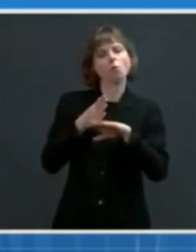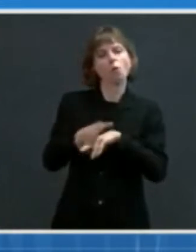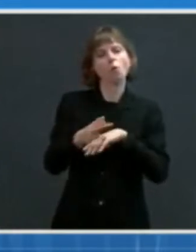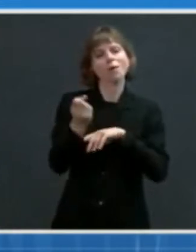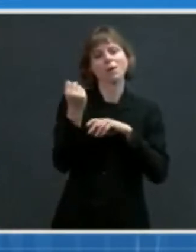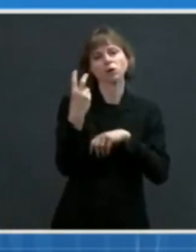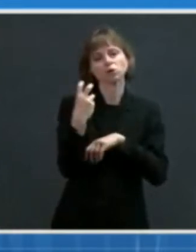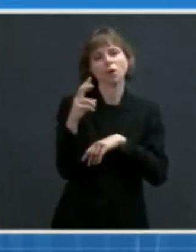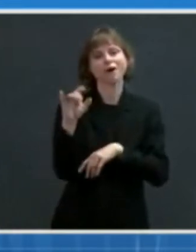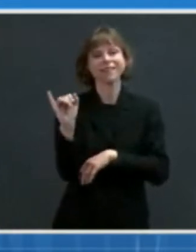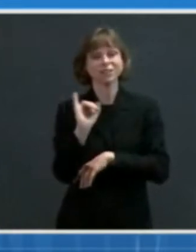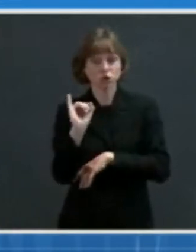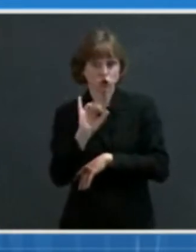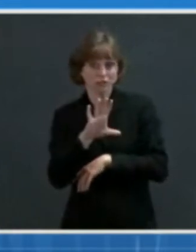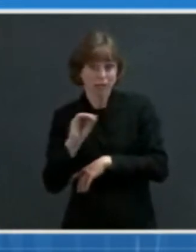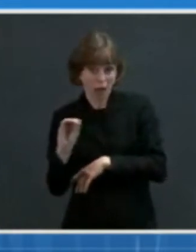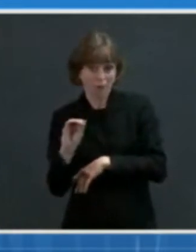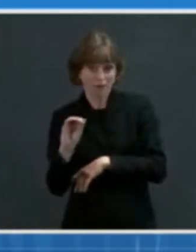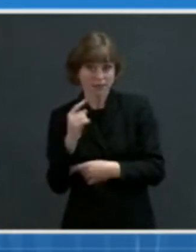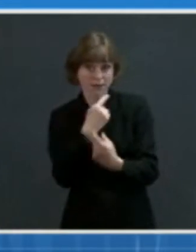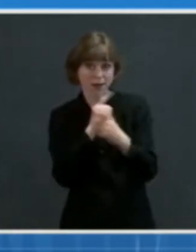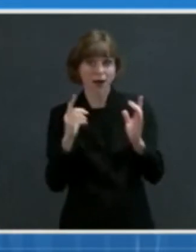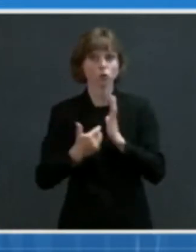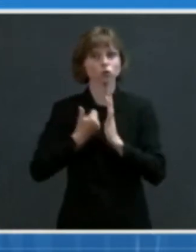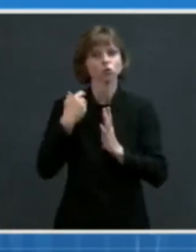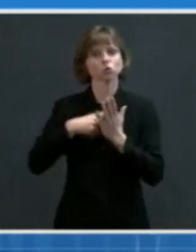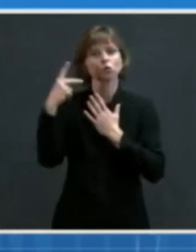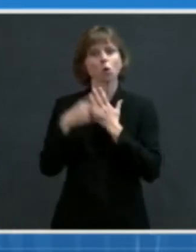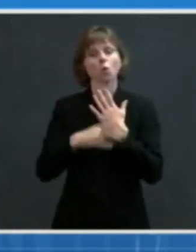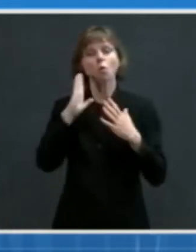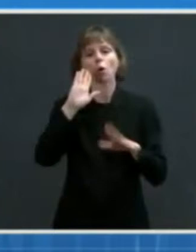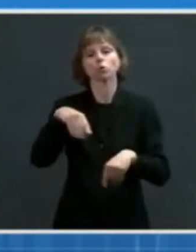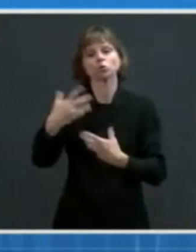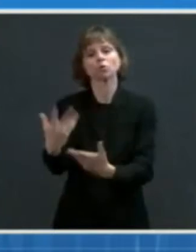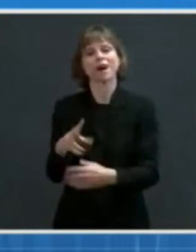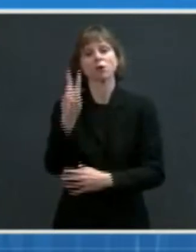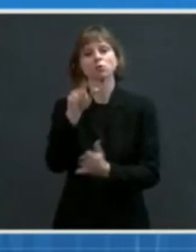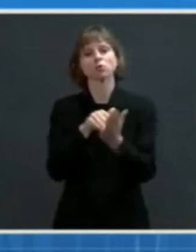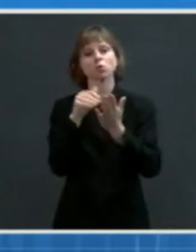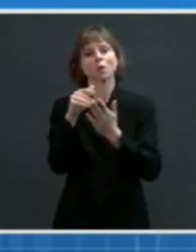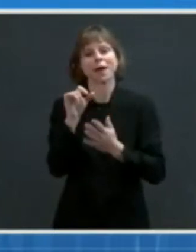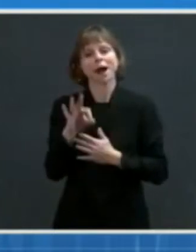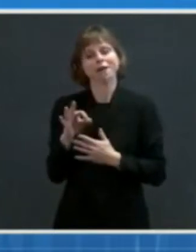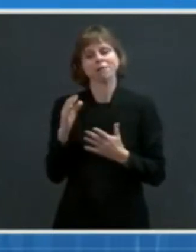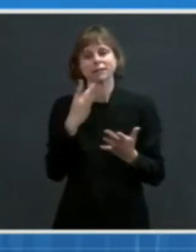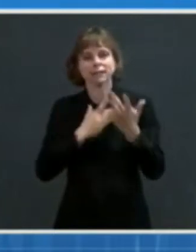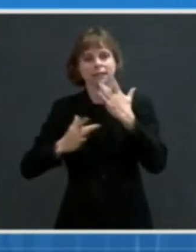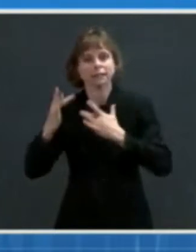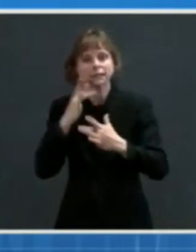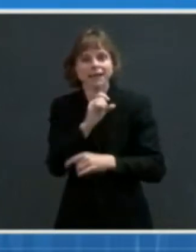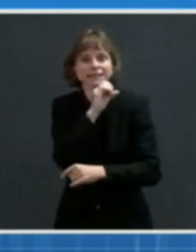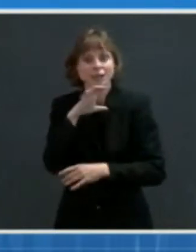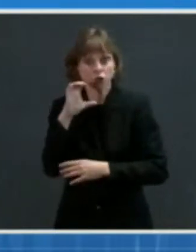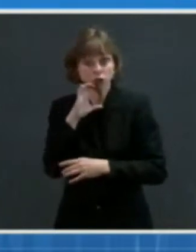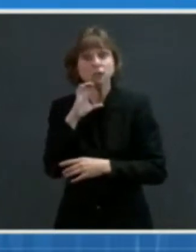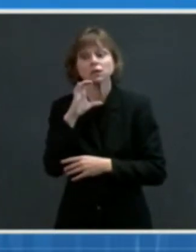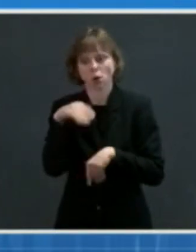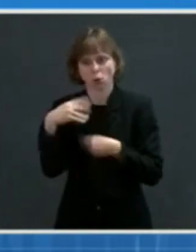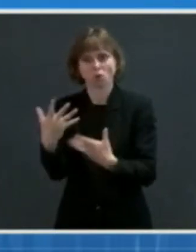pilot program to get 2 million of the most vulnerable seniors vaccinated as fast as